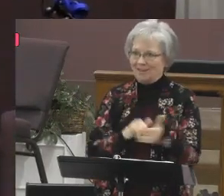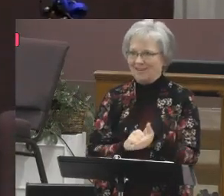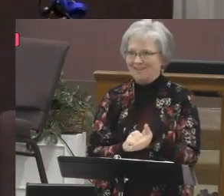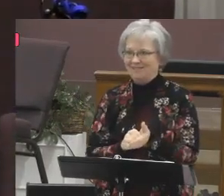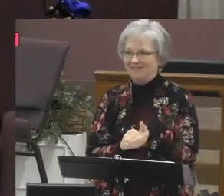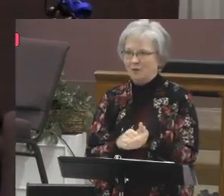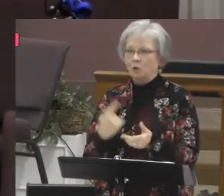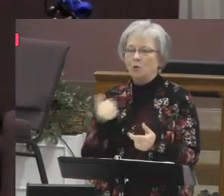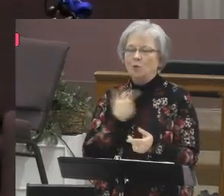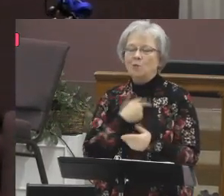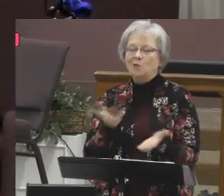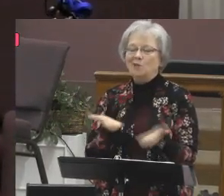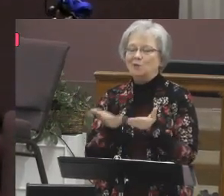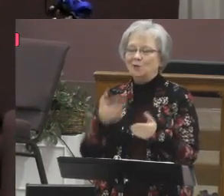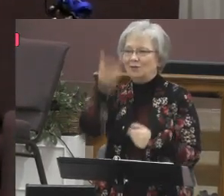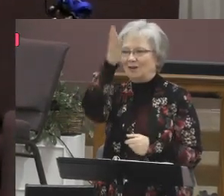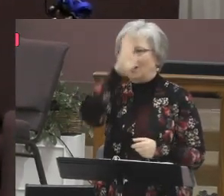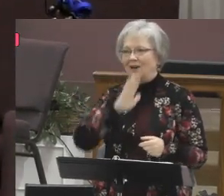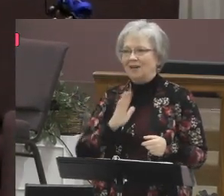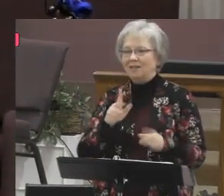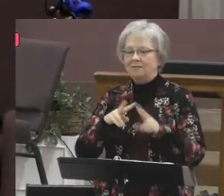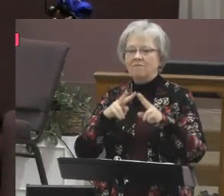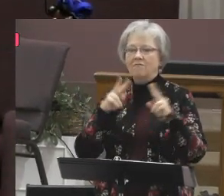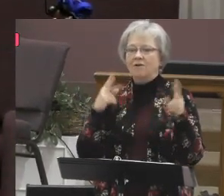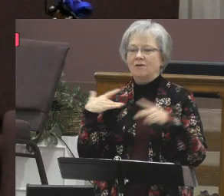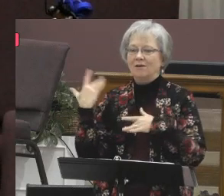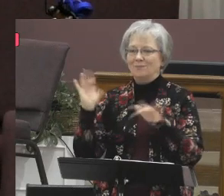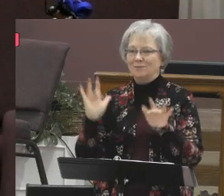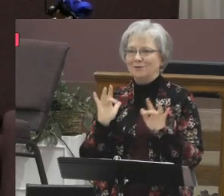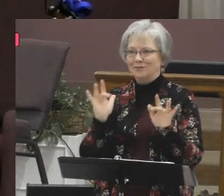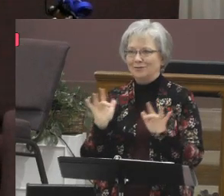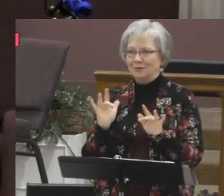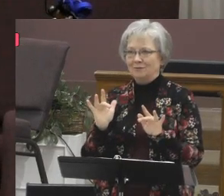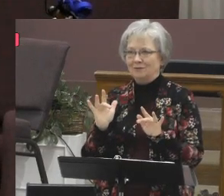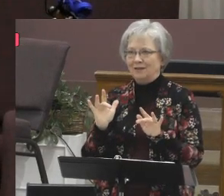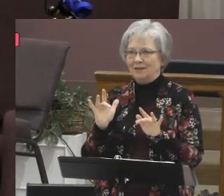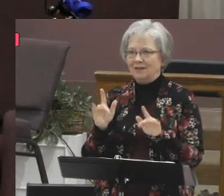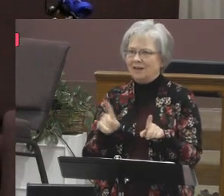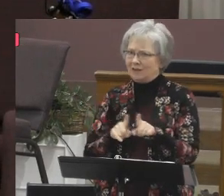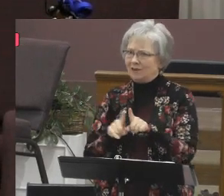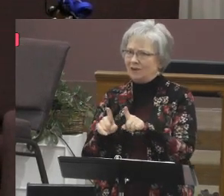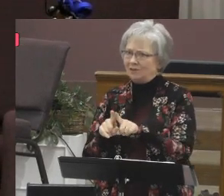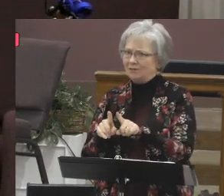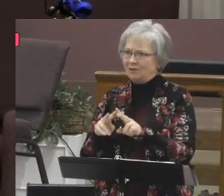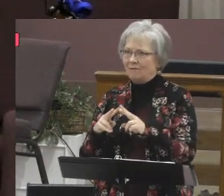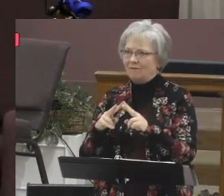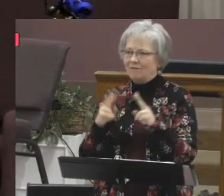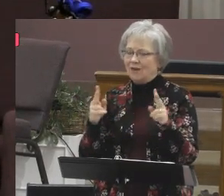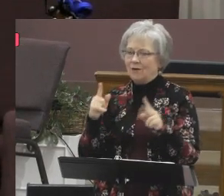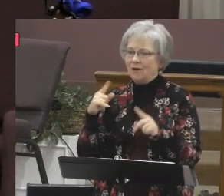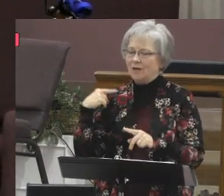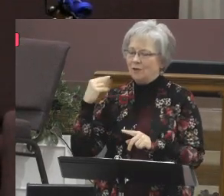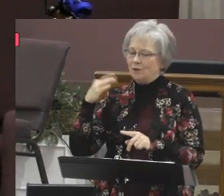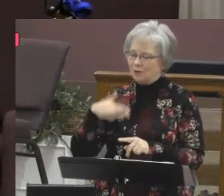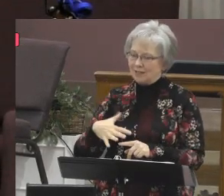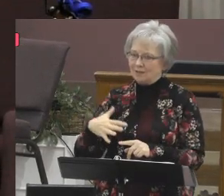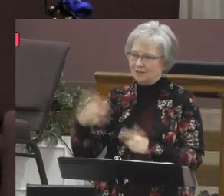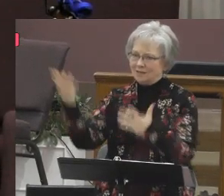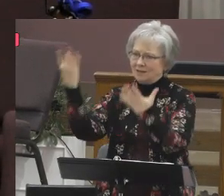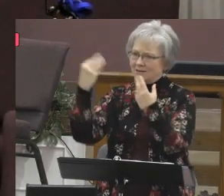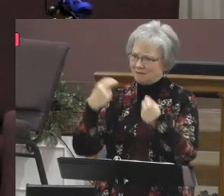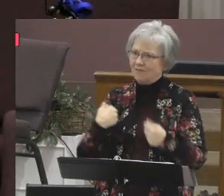We serve a God who is very merciful and also very gracious, always giving His grace to